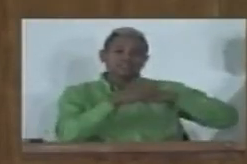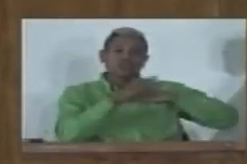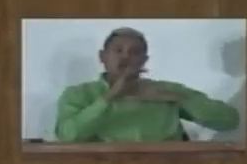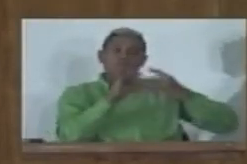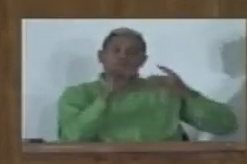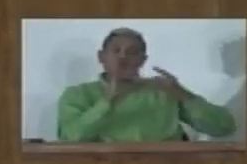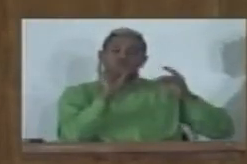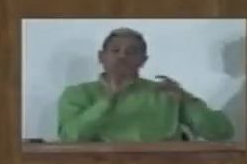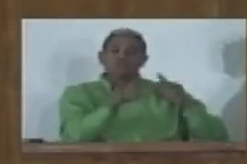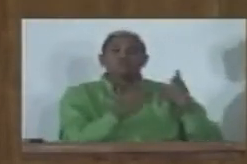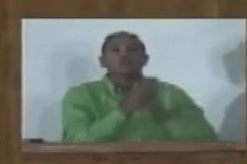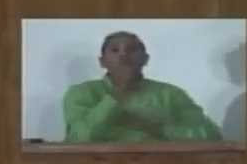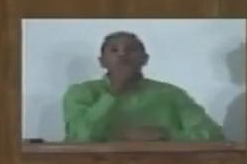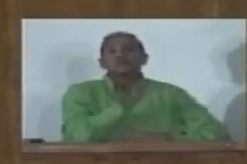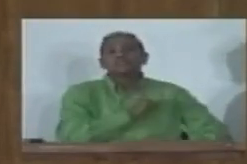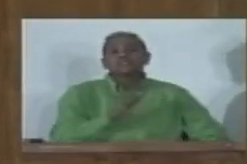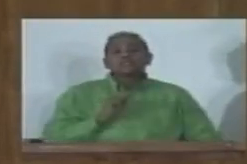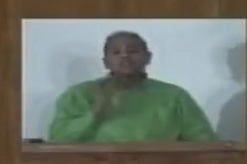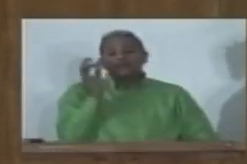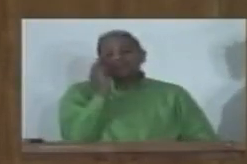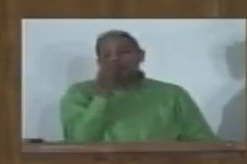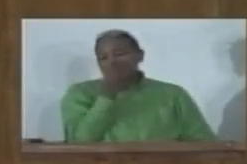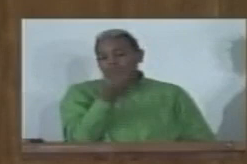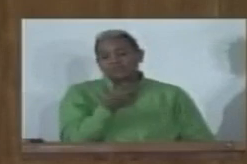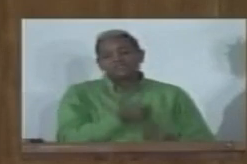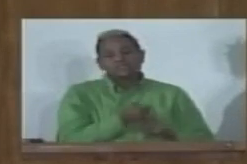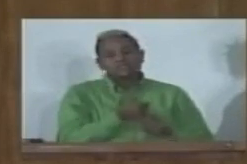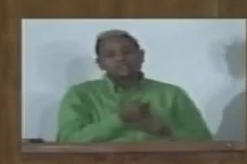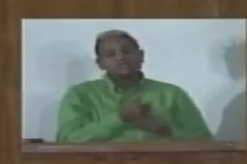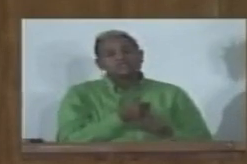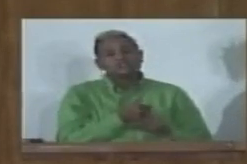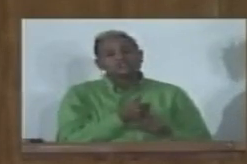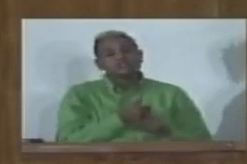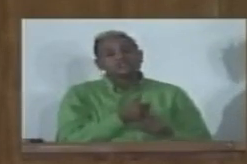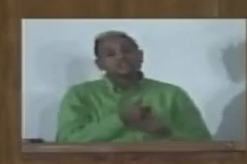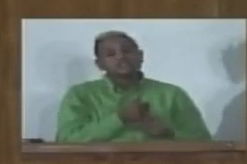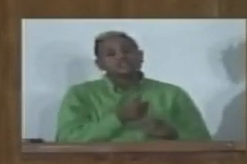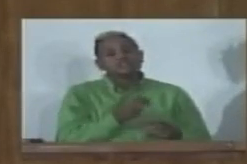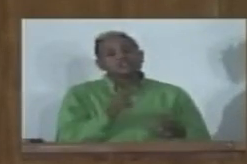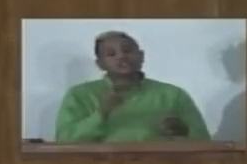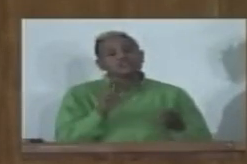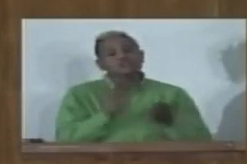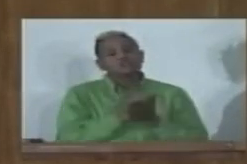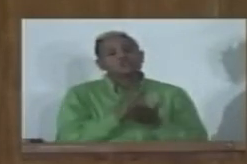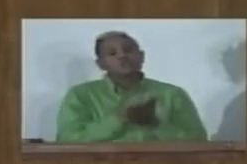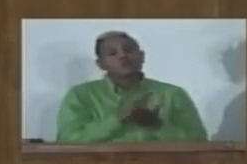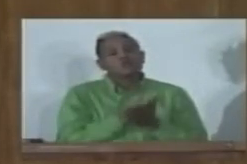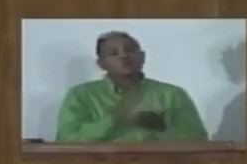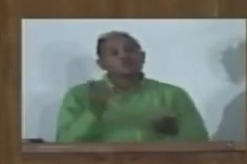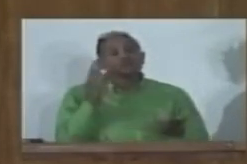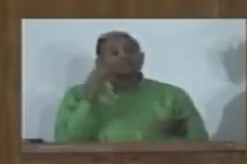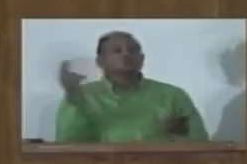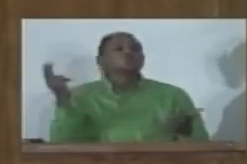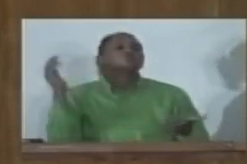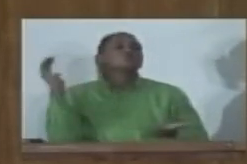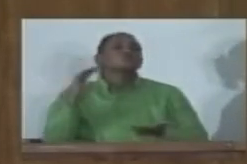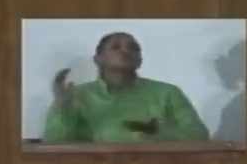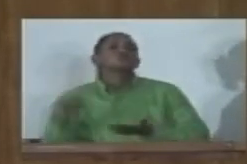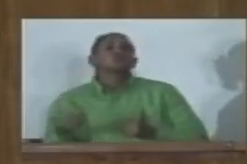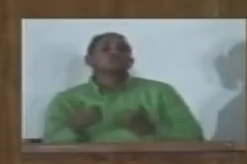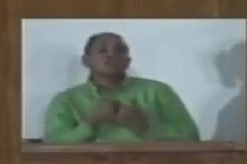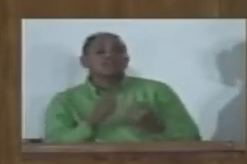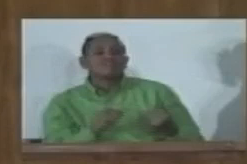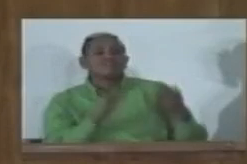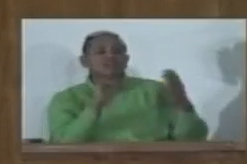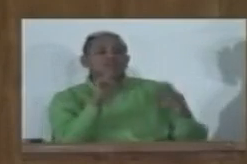moved by Senator Morris to retrofit a number of schools with ramps so as to reduce the challenges faced by